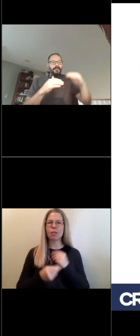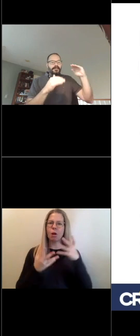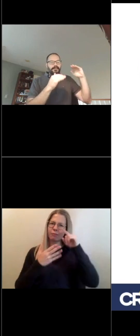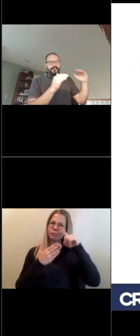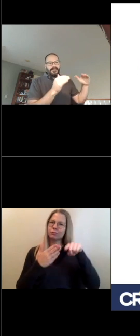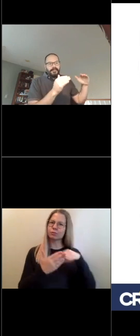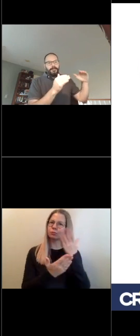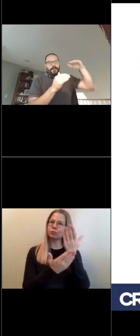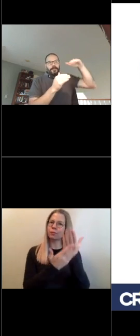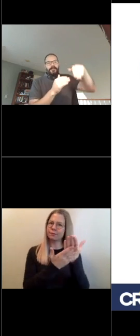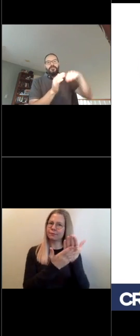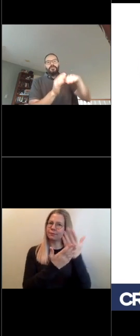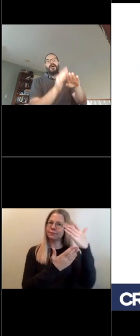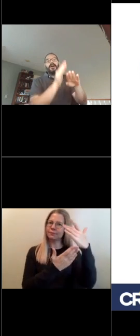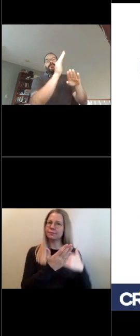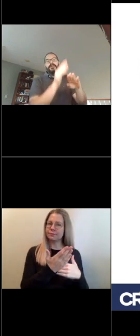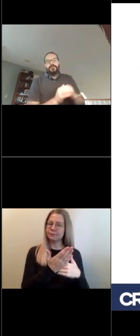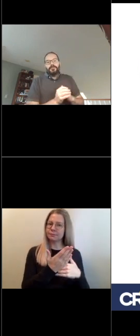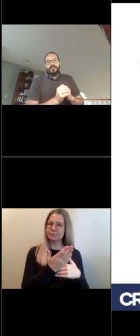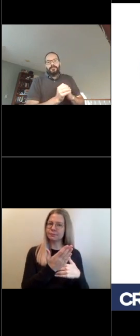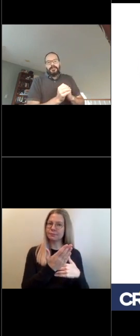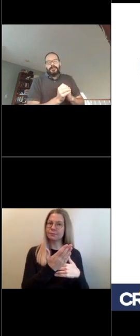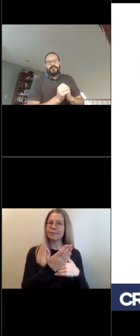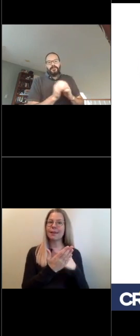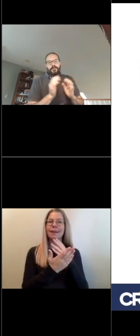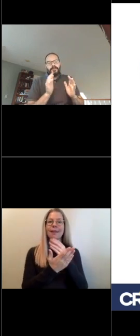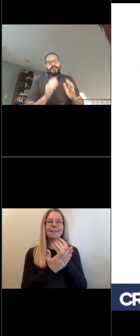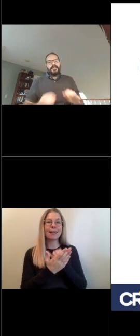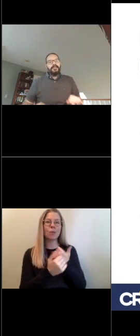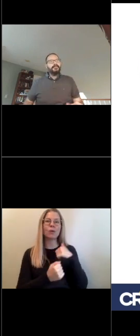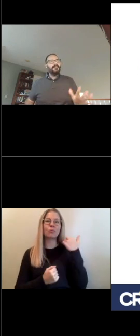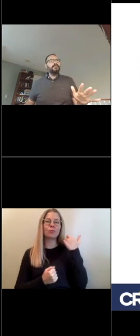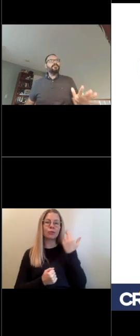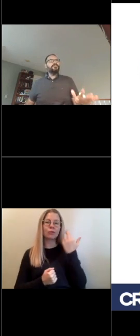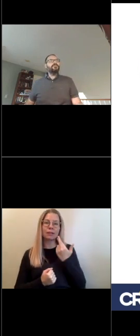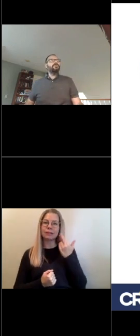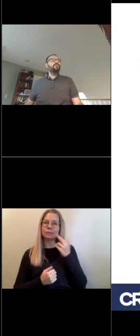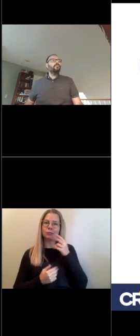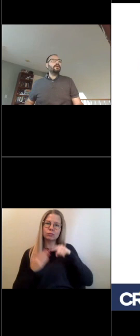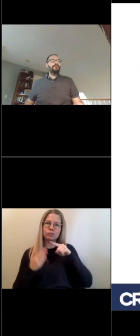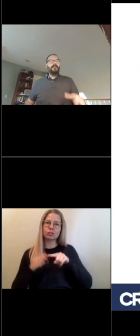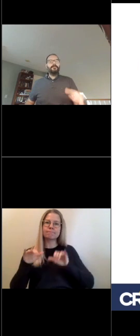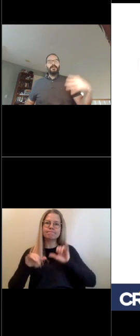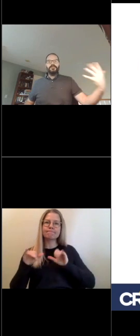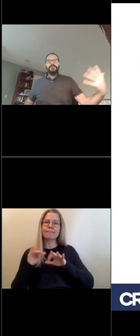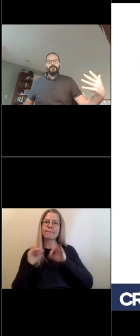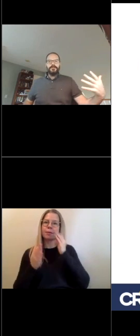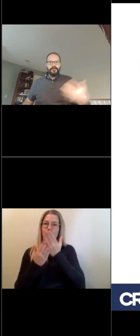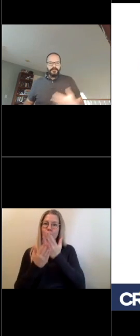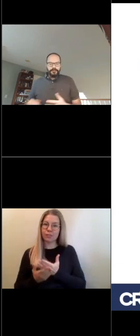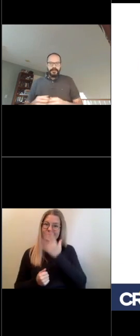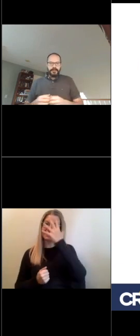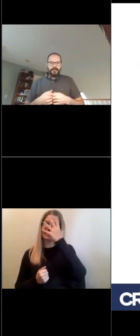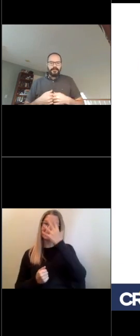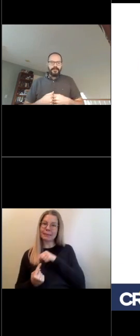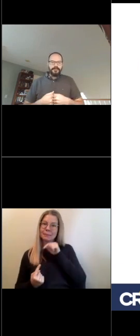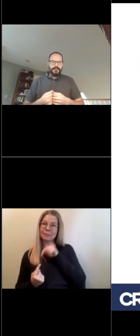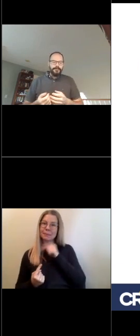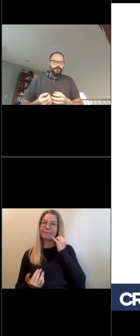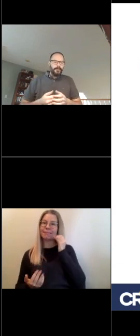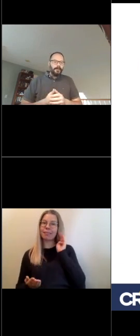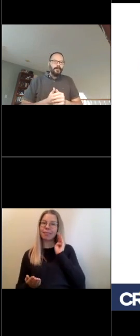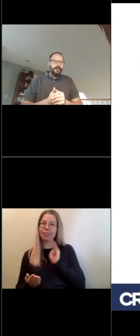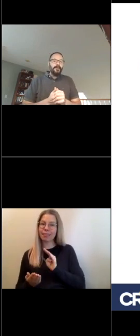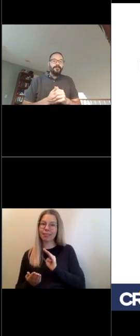mechanisms that sleep is driving increased risk. So we understand these, and I'm going to show you one of them in terms of something that